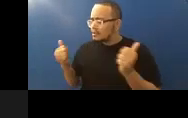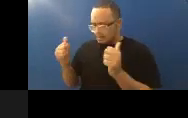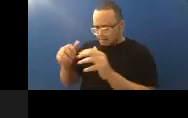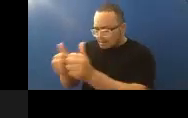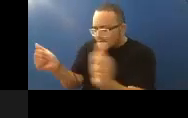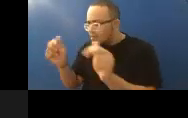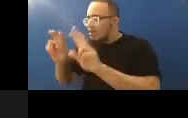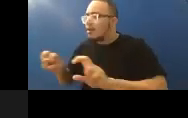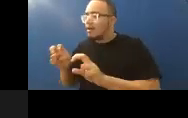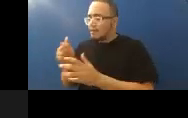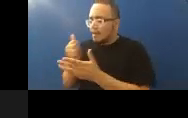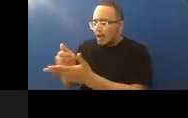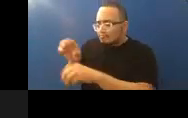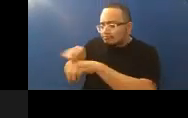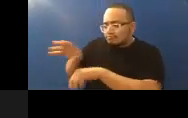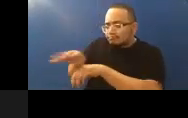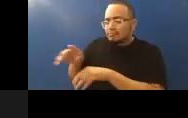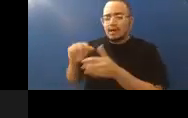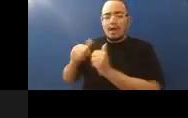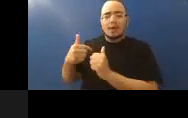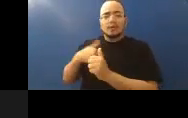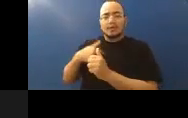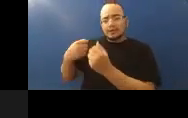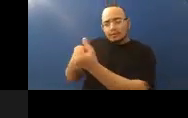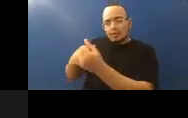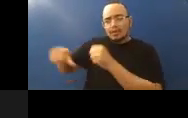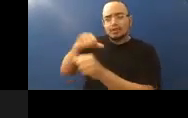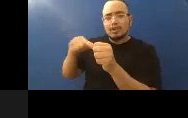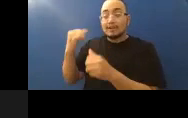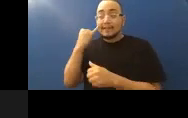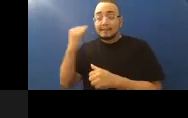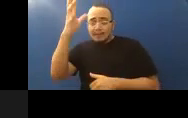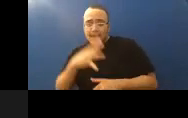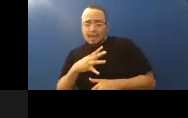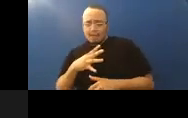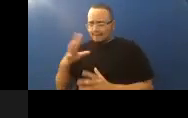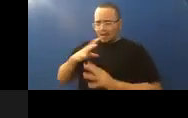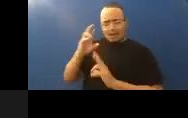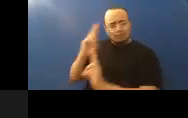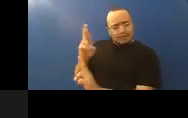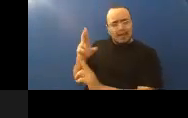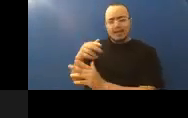you show platonic affection to the men in your circle, and things like that.